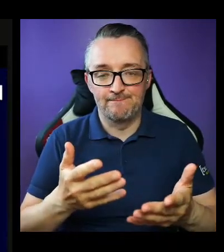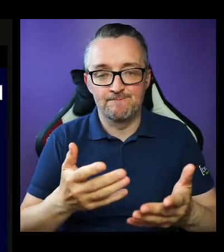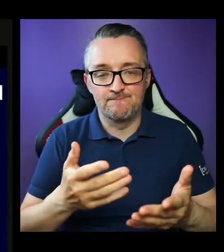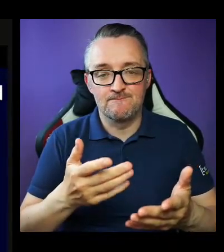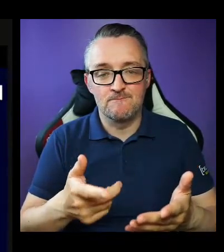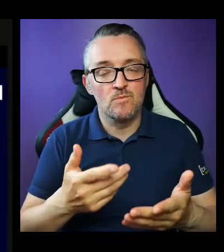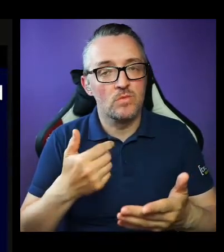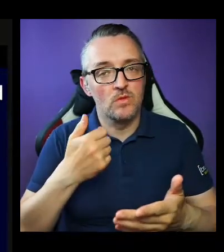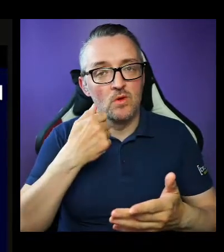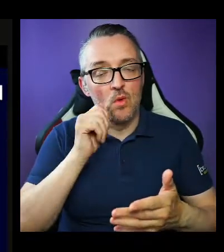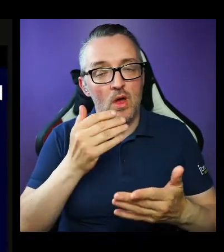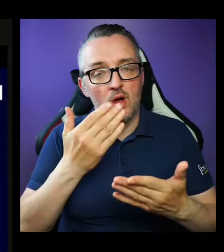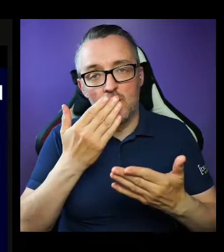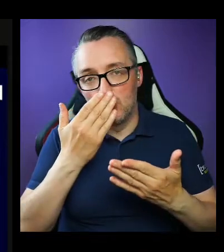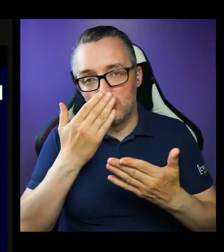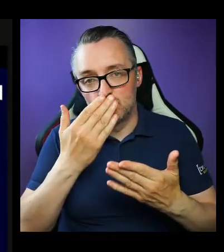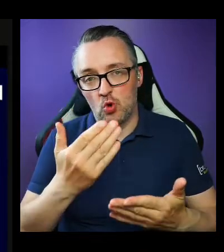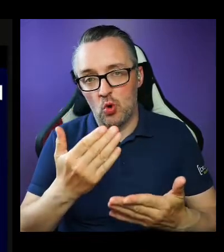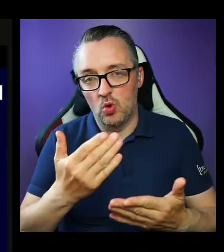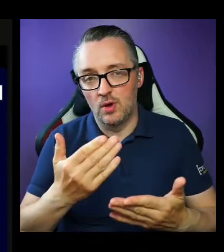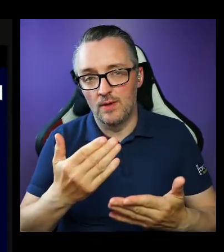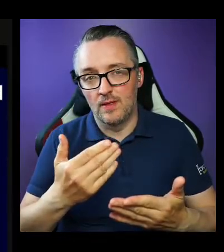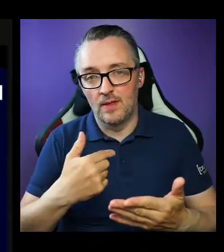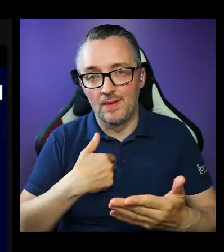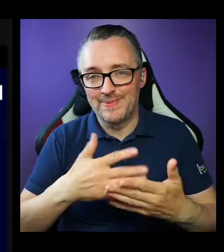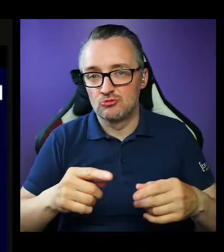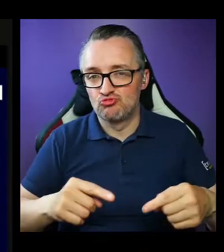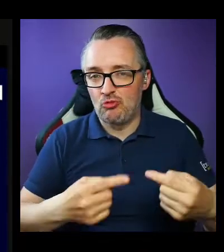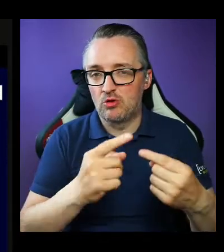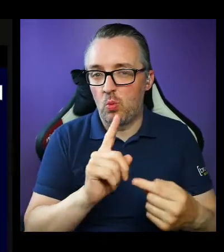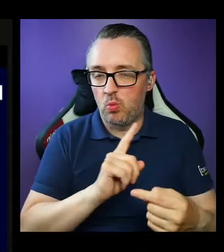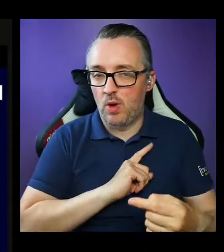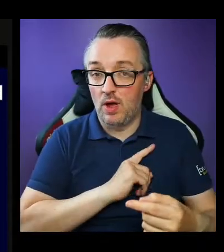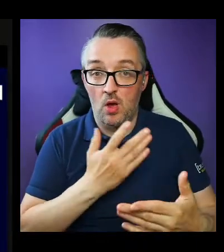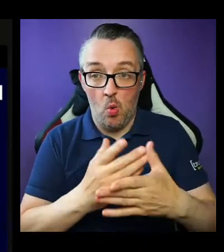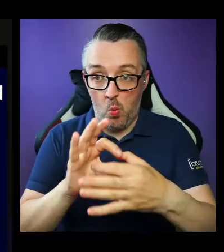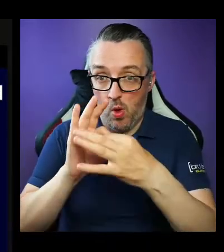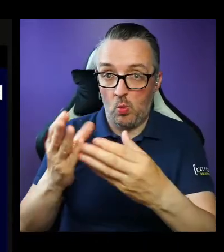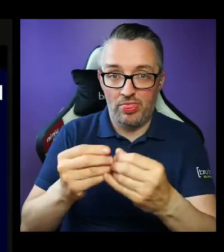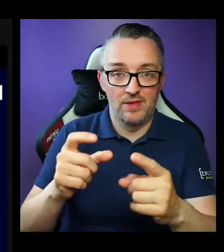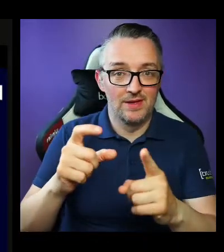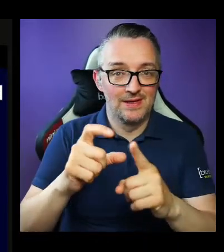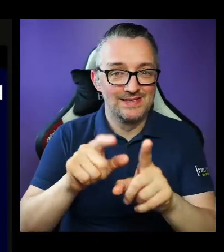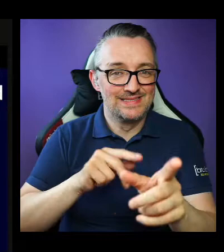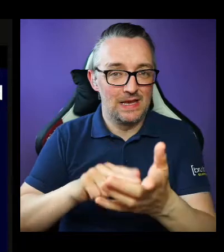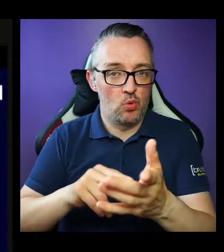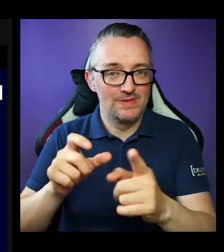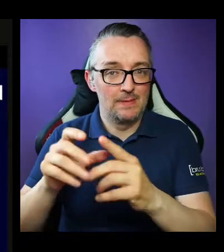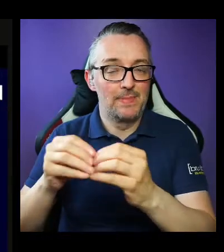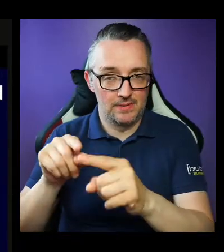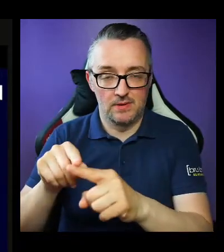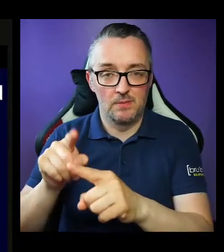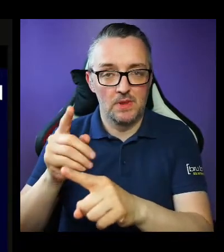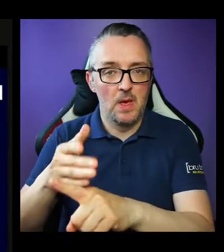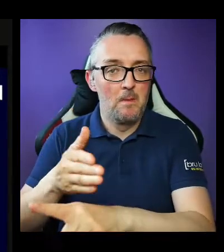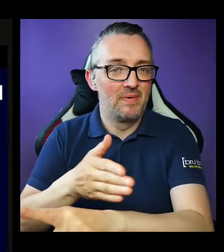show some of the challenges that we had in working with DynamoDB, but even before that, some